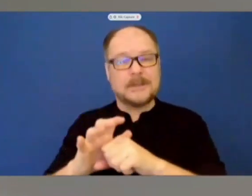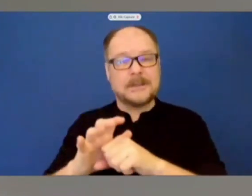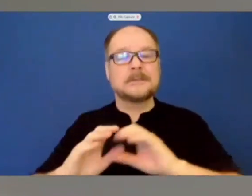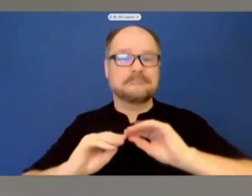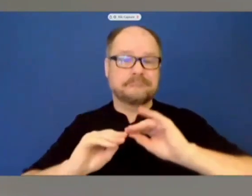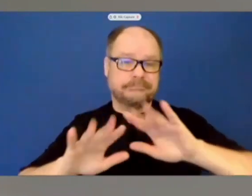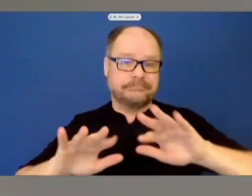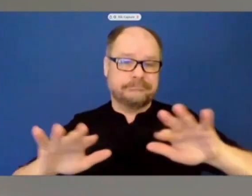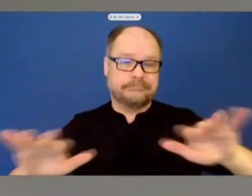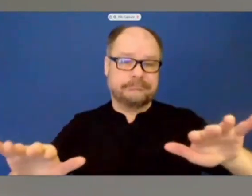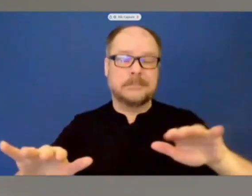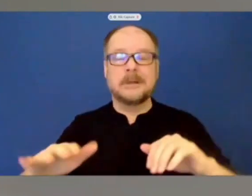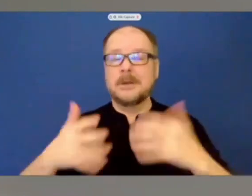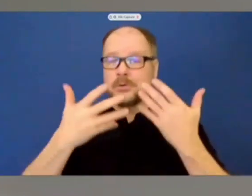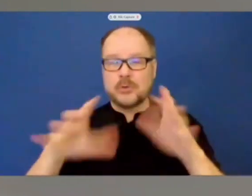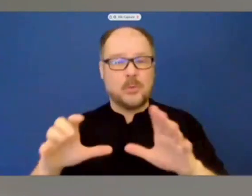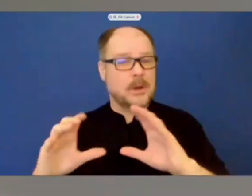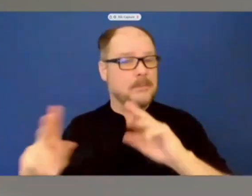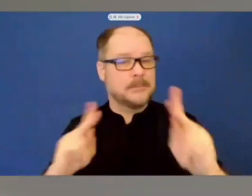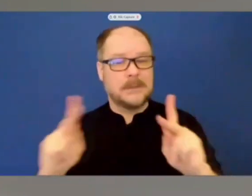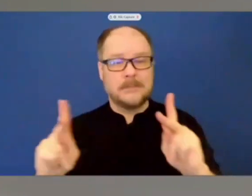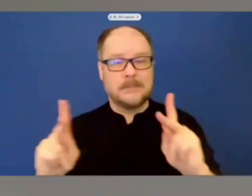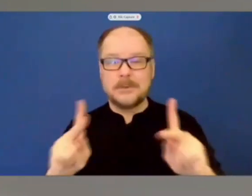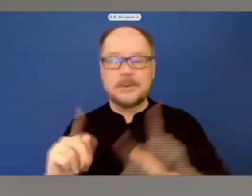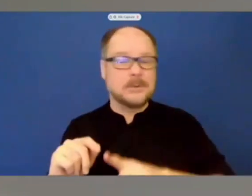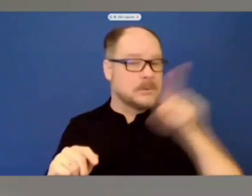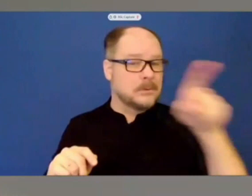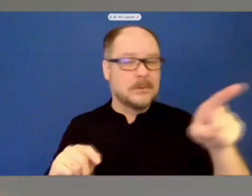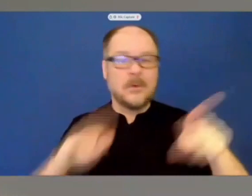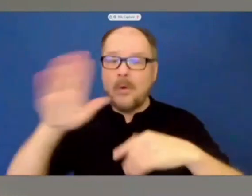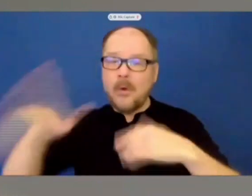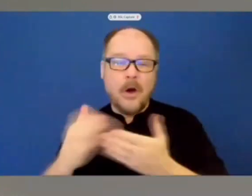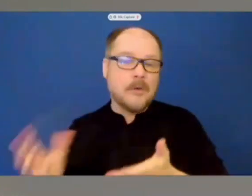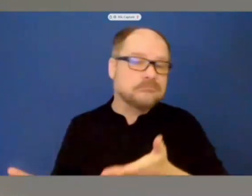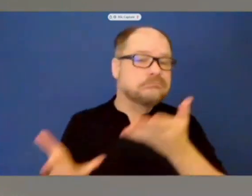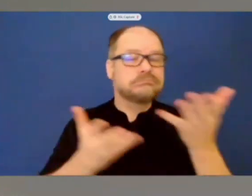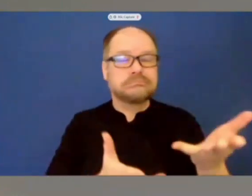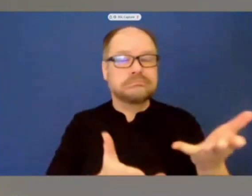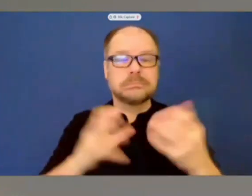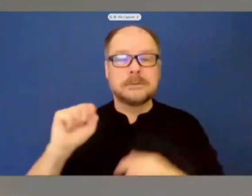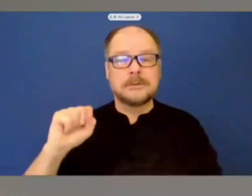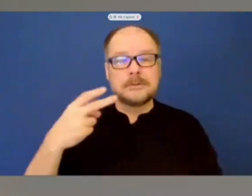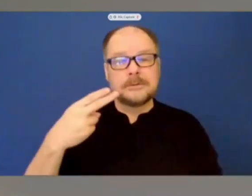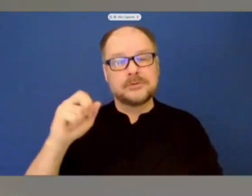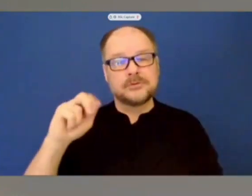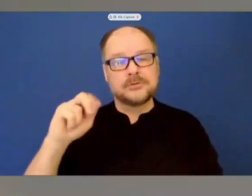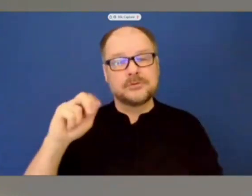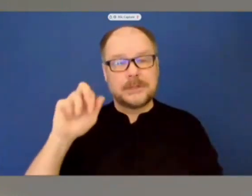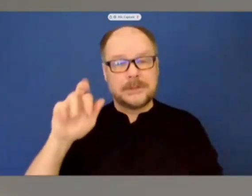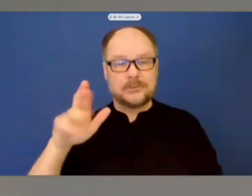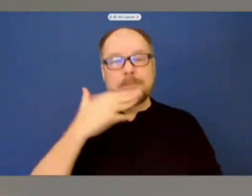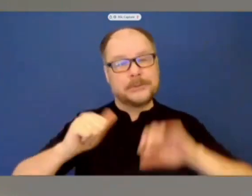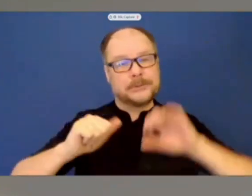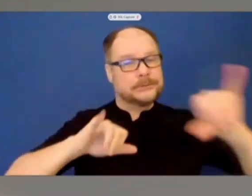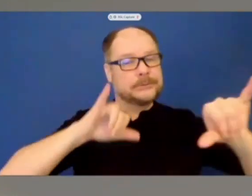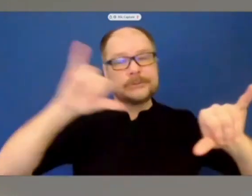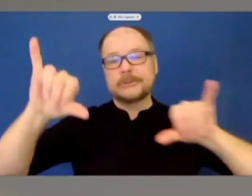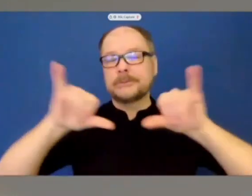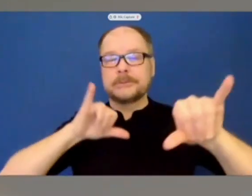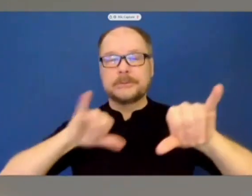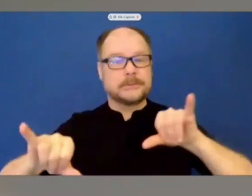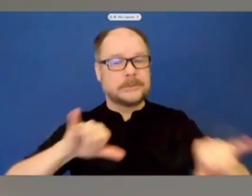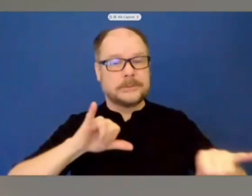moving folks around into different venues and different housing situations. And that has